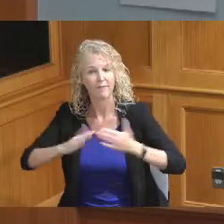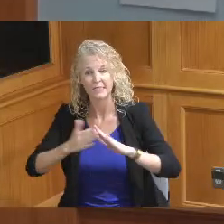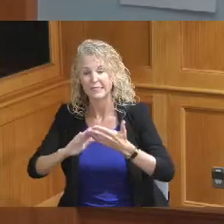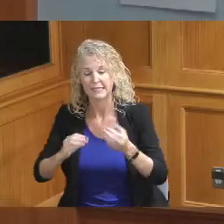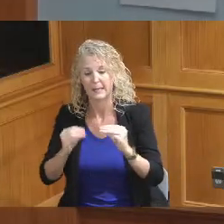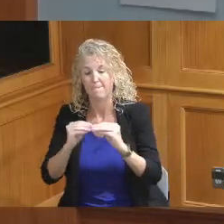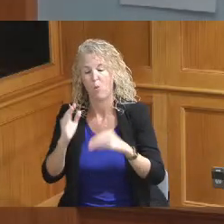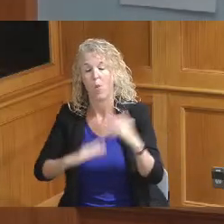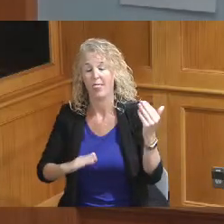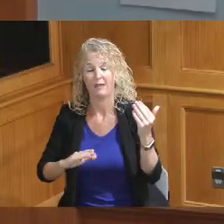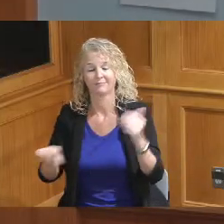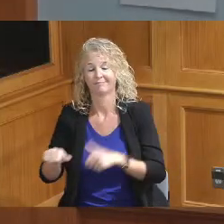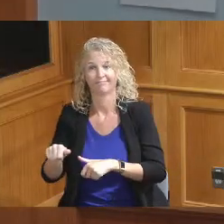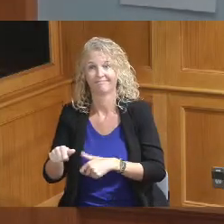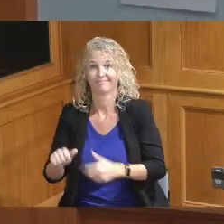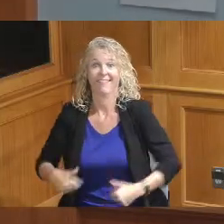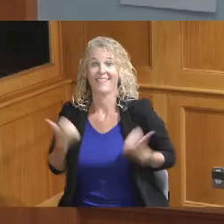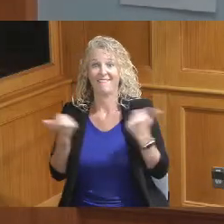So,